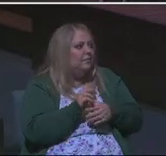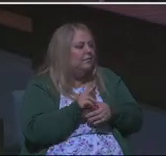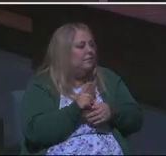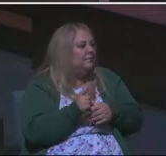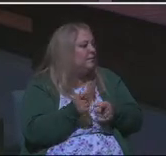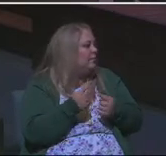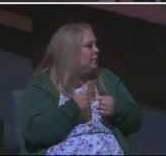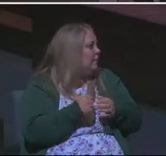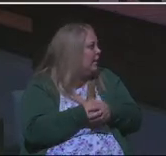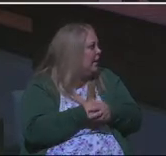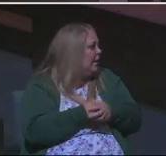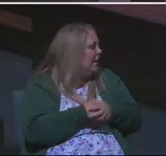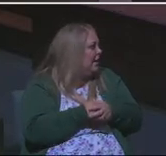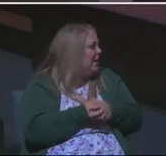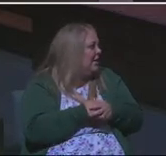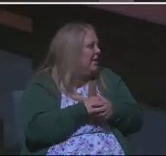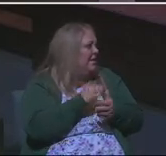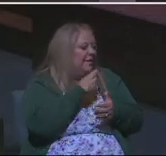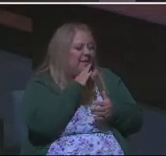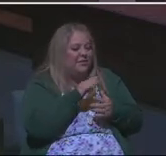Your wife has something to tell you when you sit down.